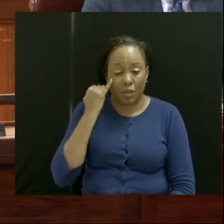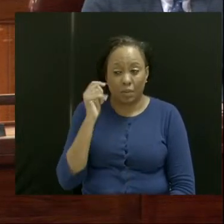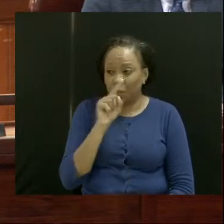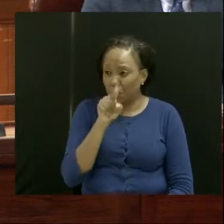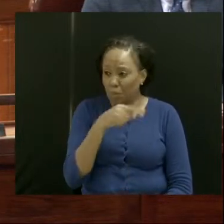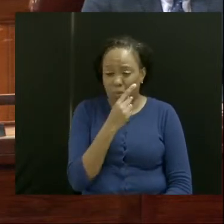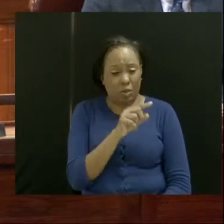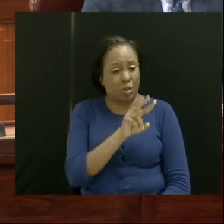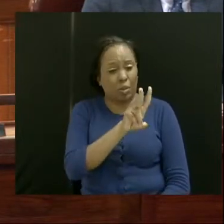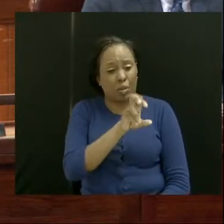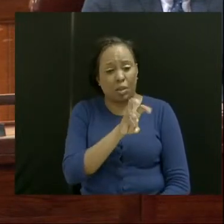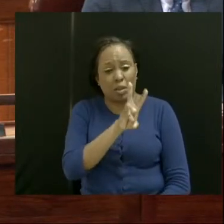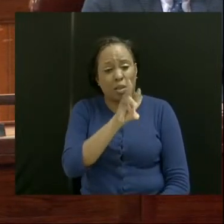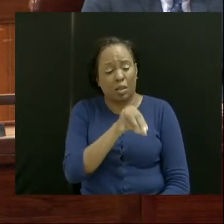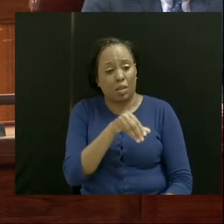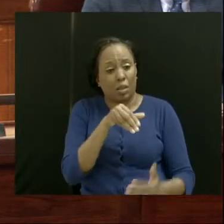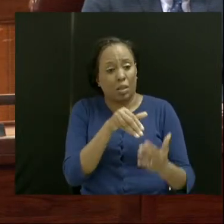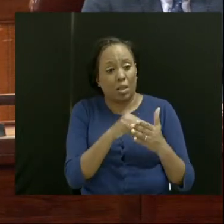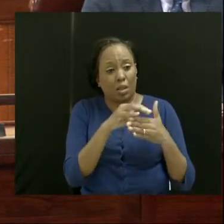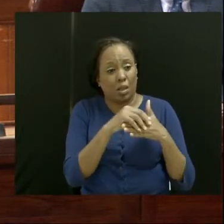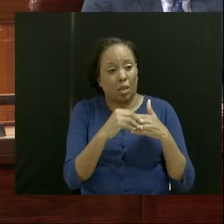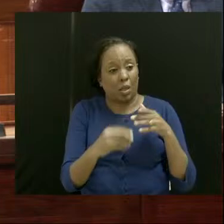$260,000